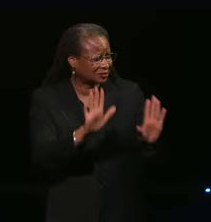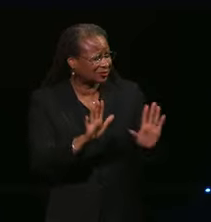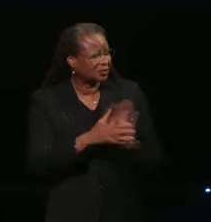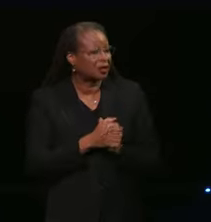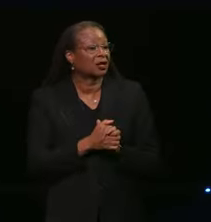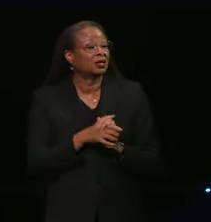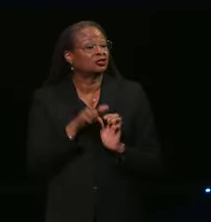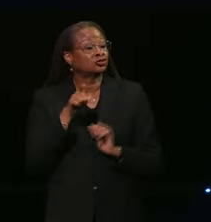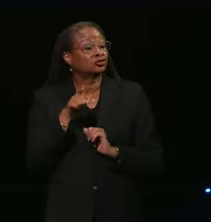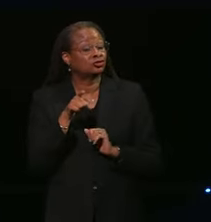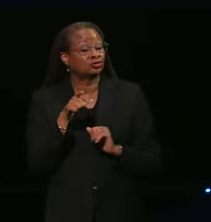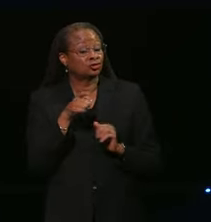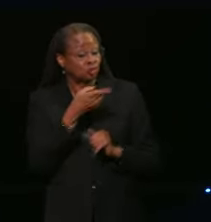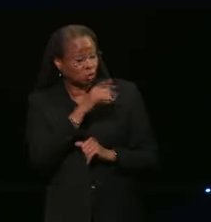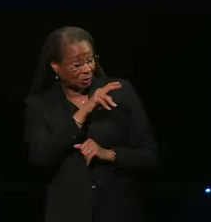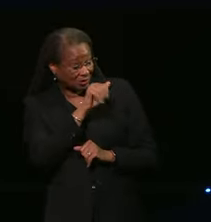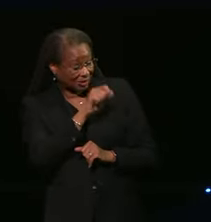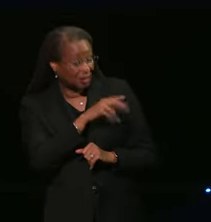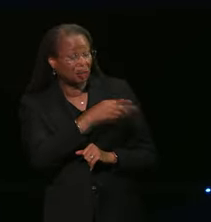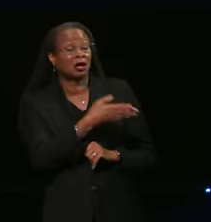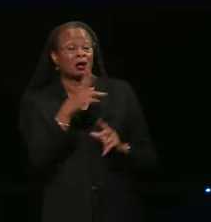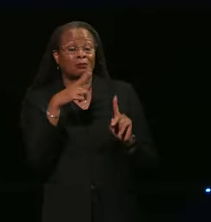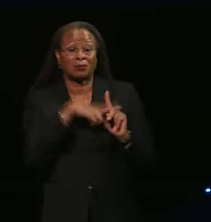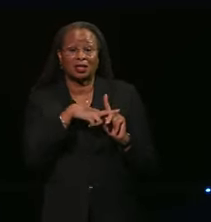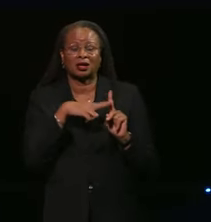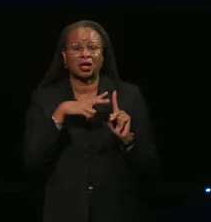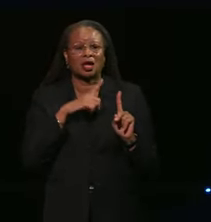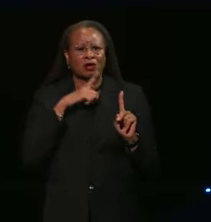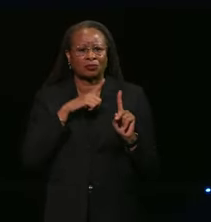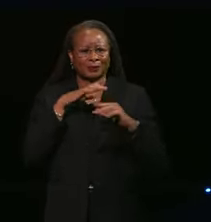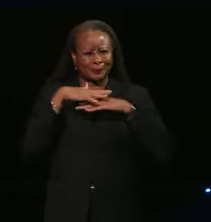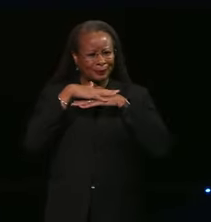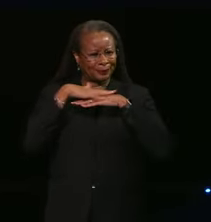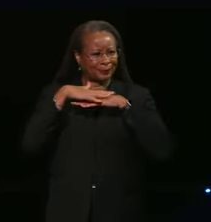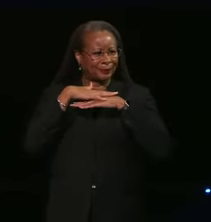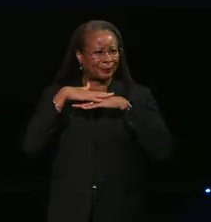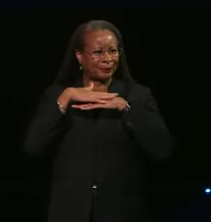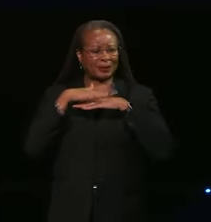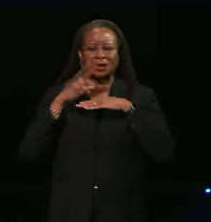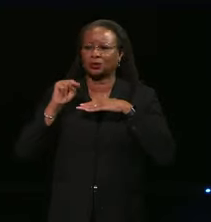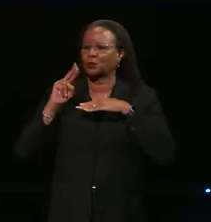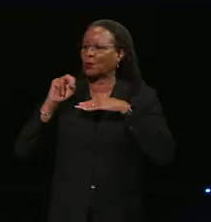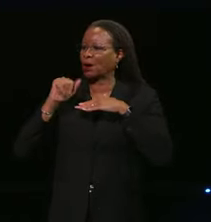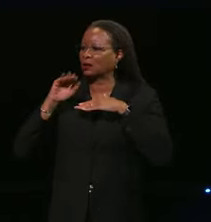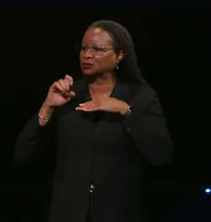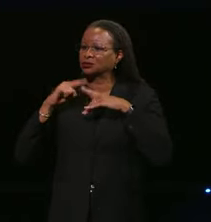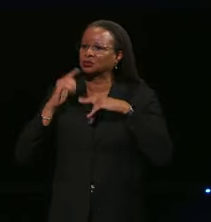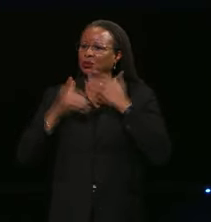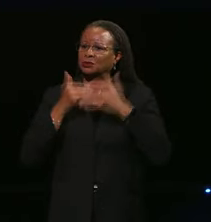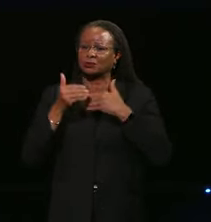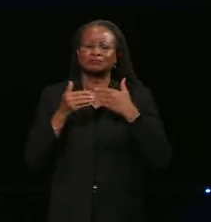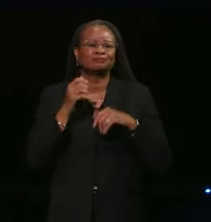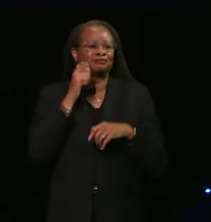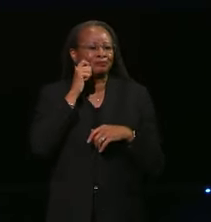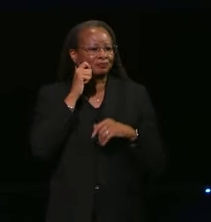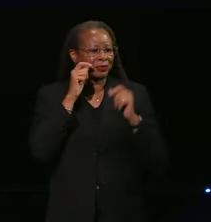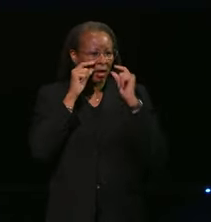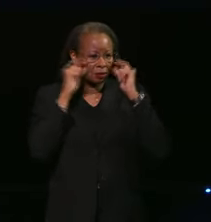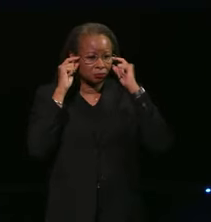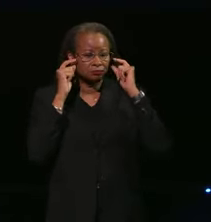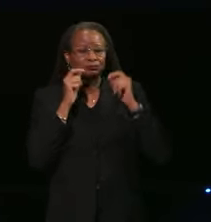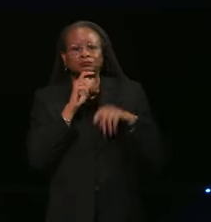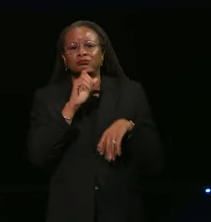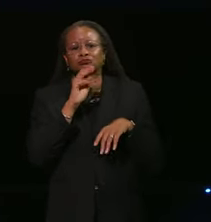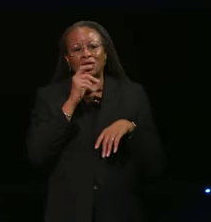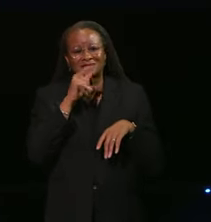was she applied a real nuance to the prosthetics. You know, they were